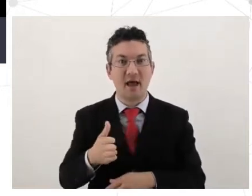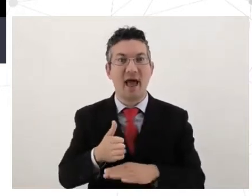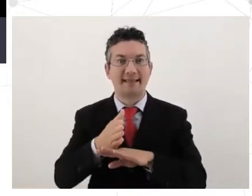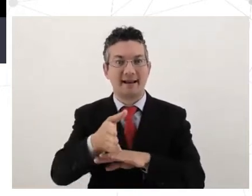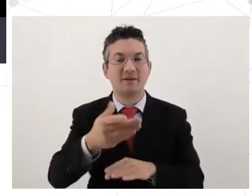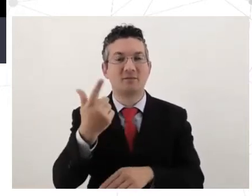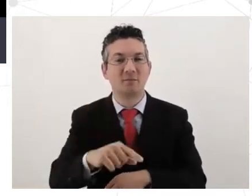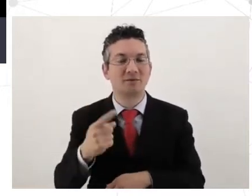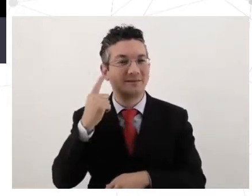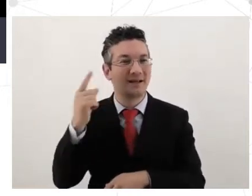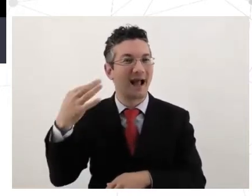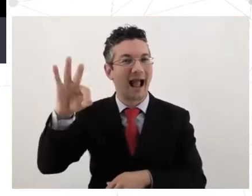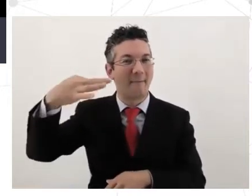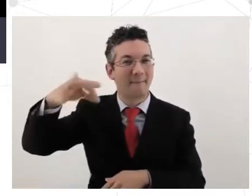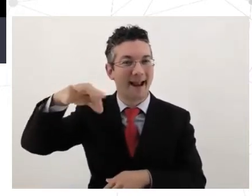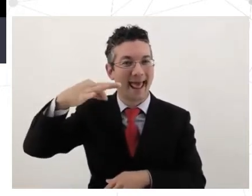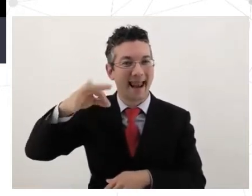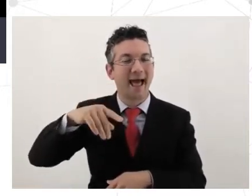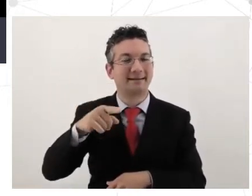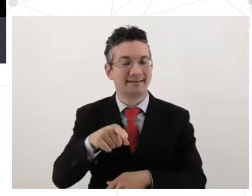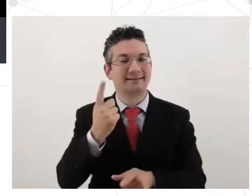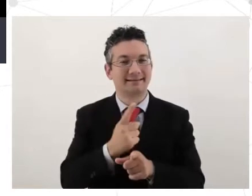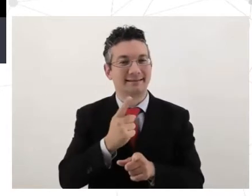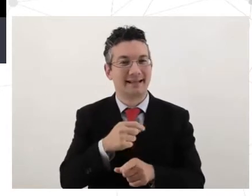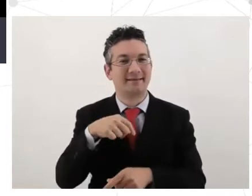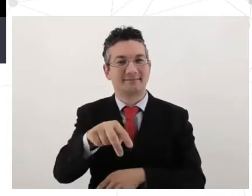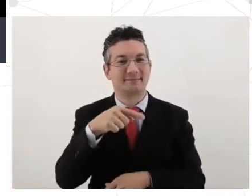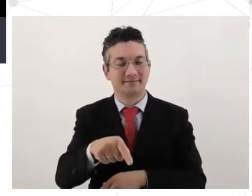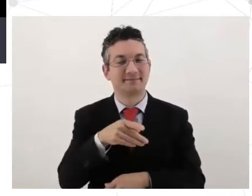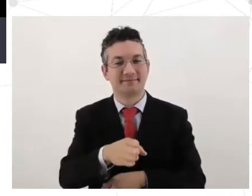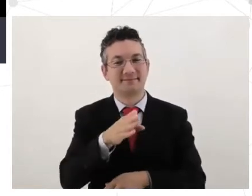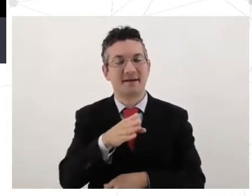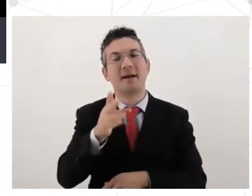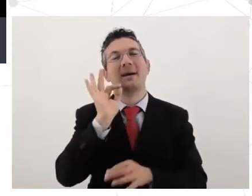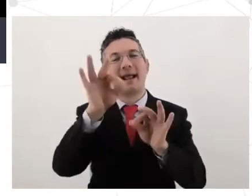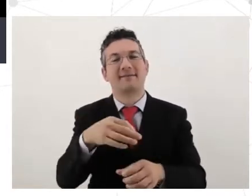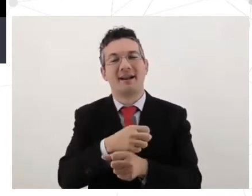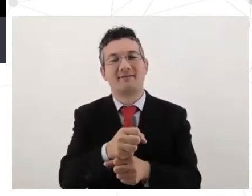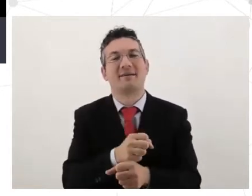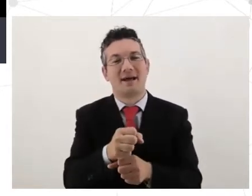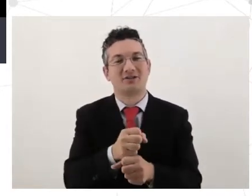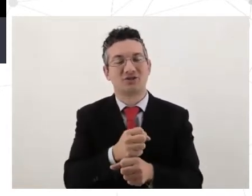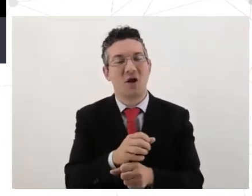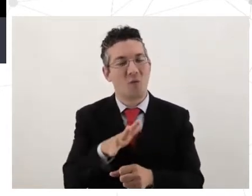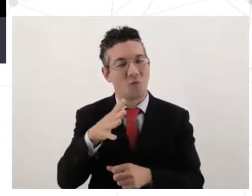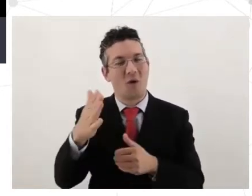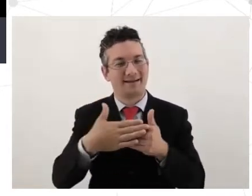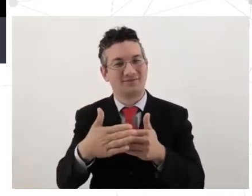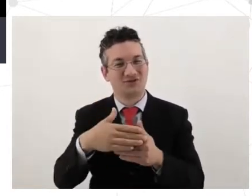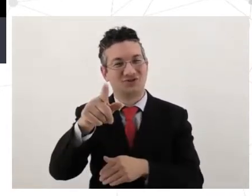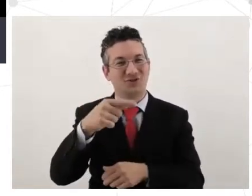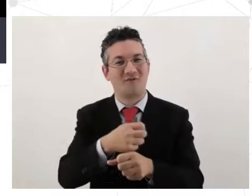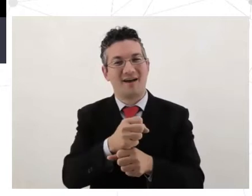would like to meet us at the park. So now we are going to remove the beacon which was set for Rexall, which is